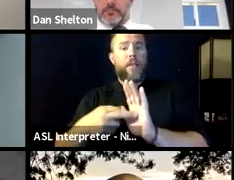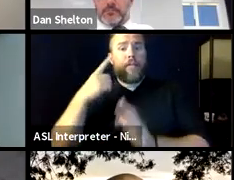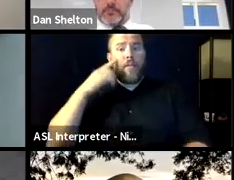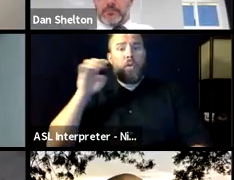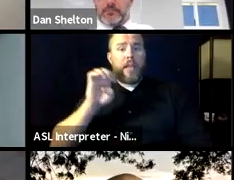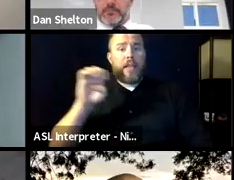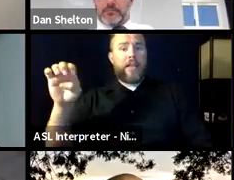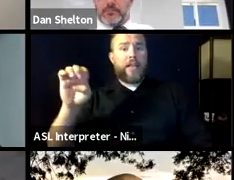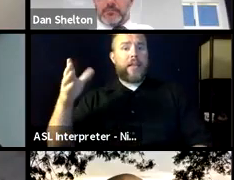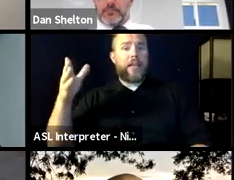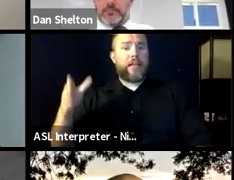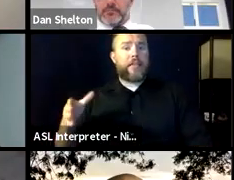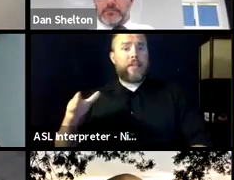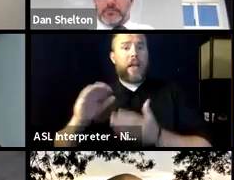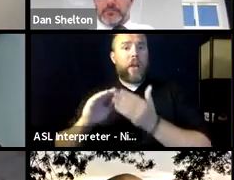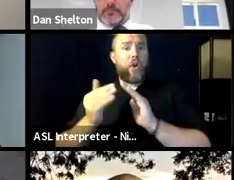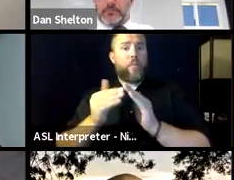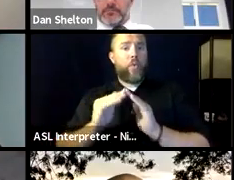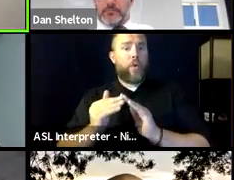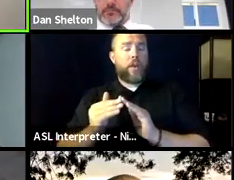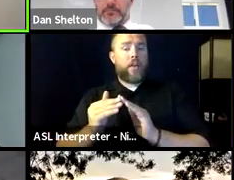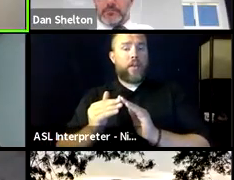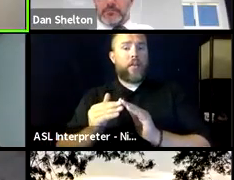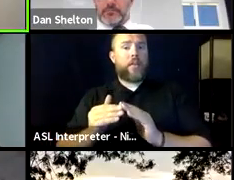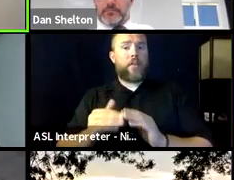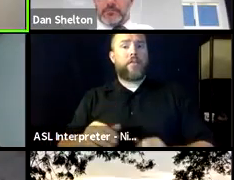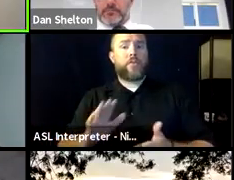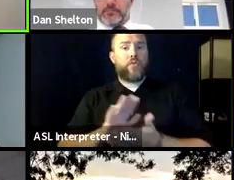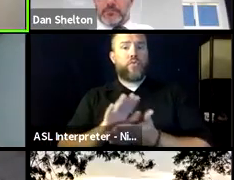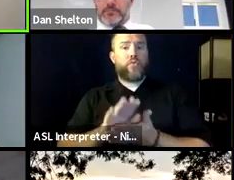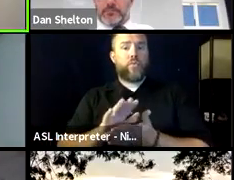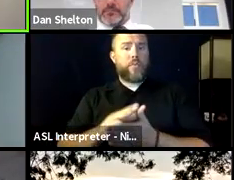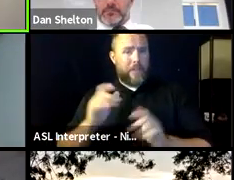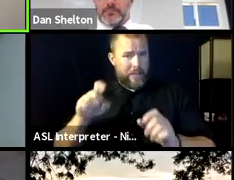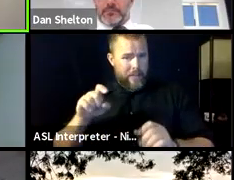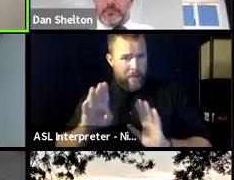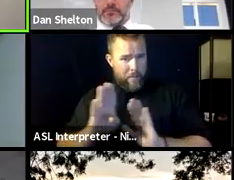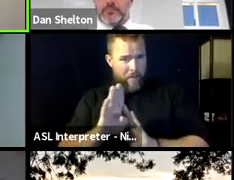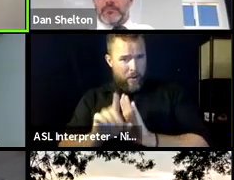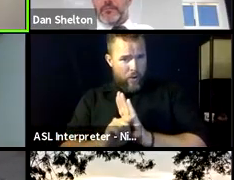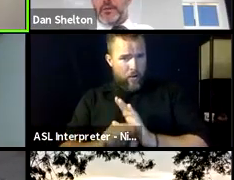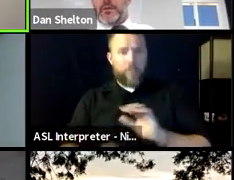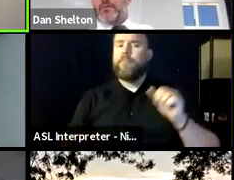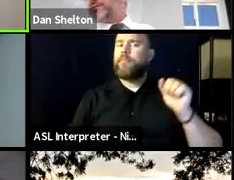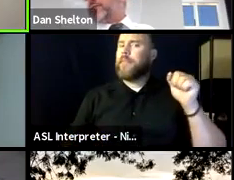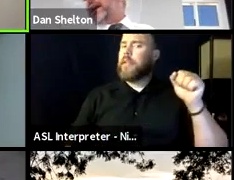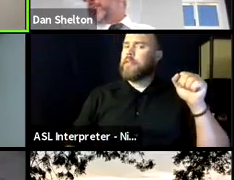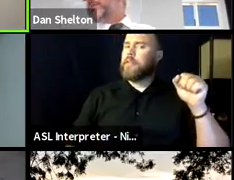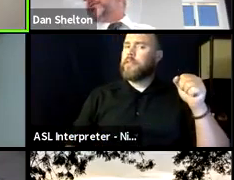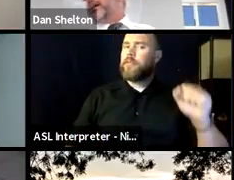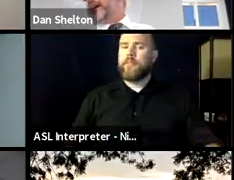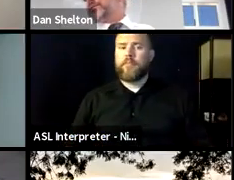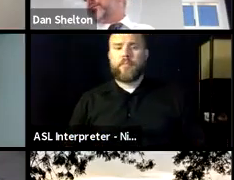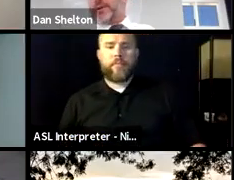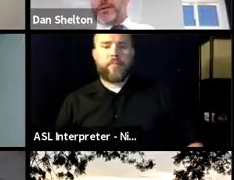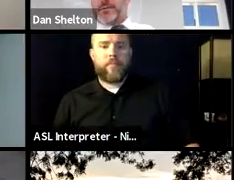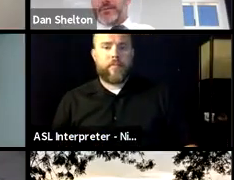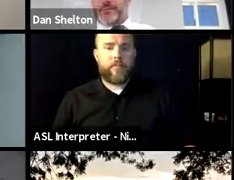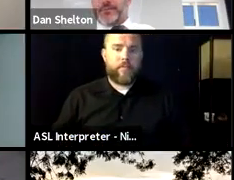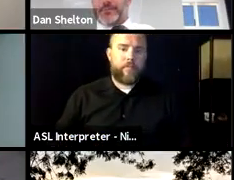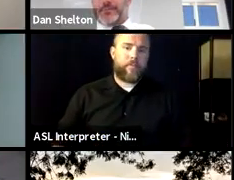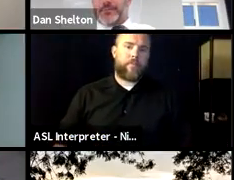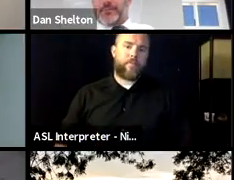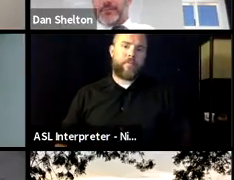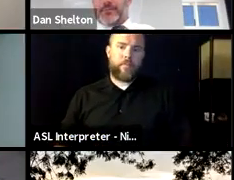I'll share some background on that position. Yes, please. Yes, if you could give the